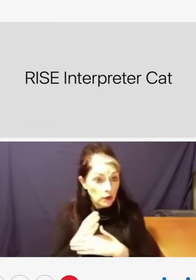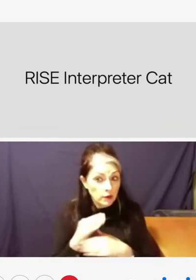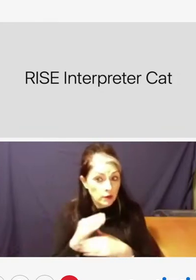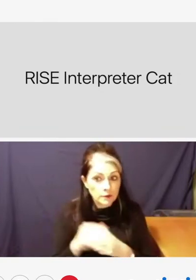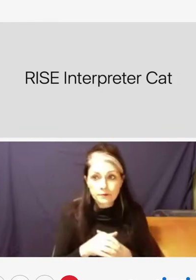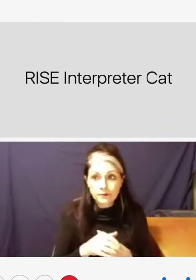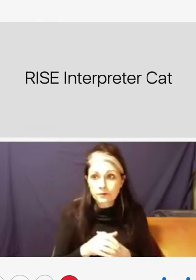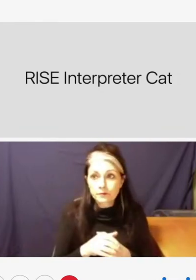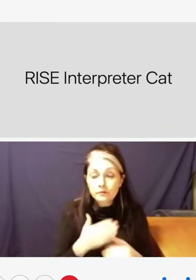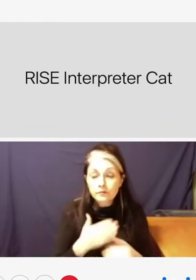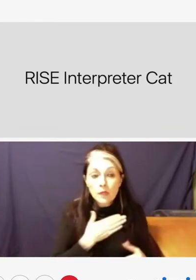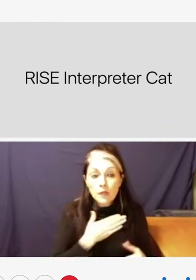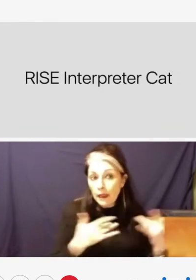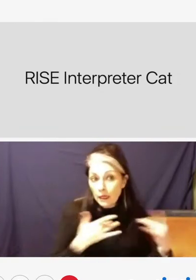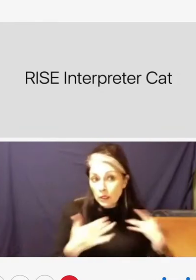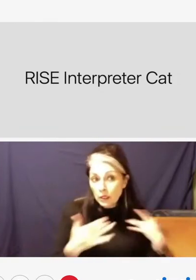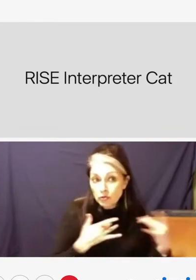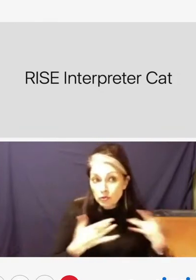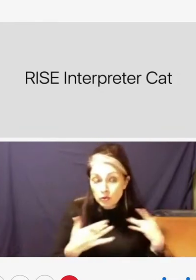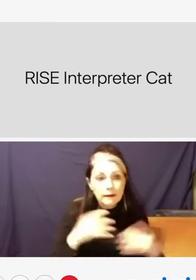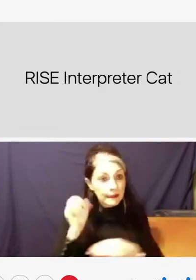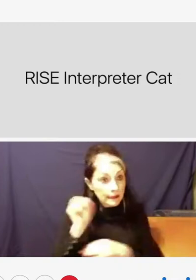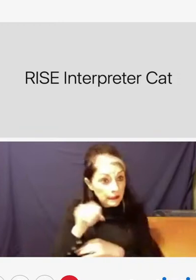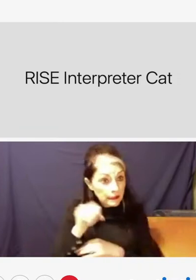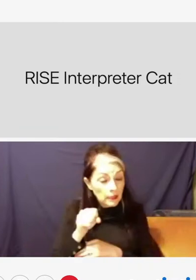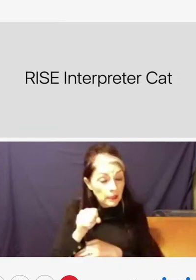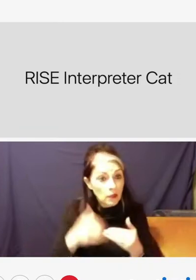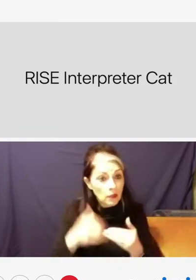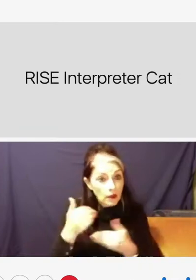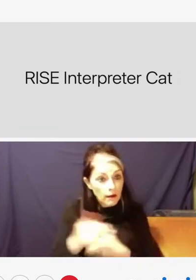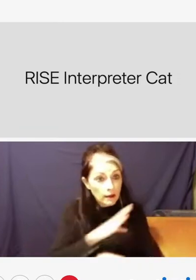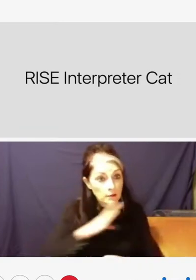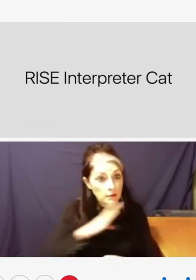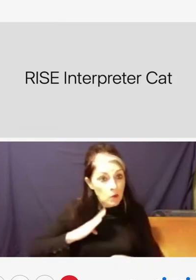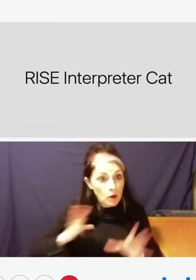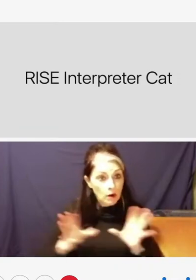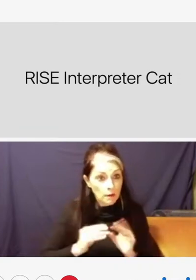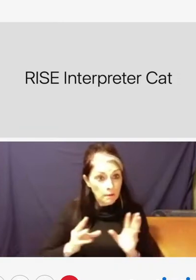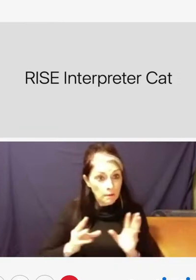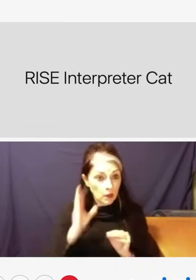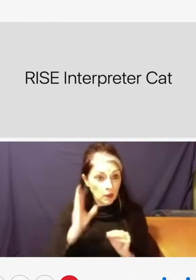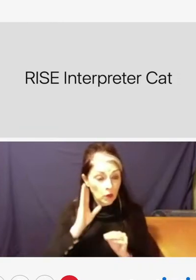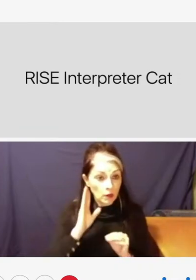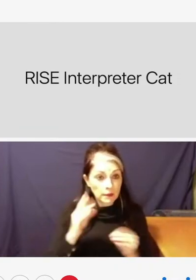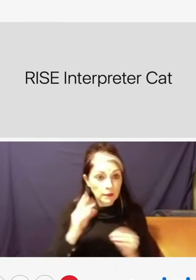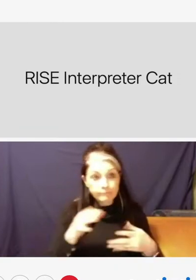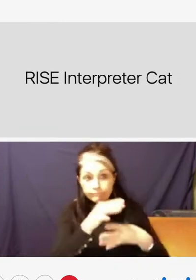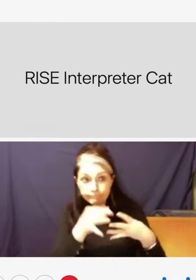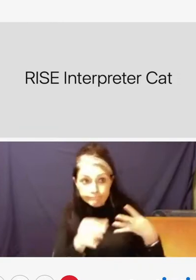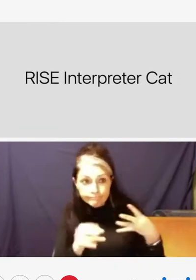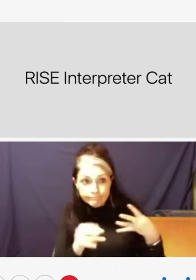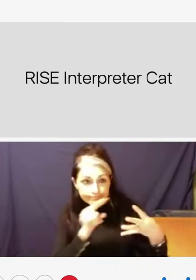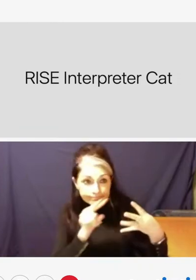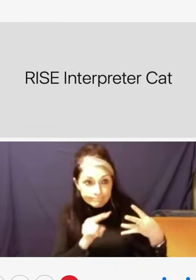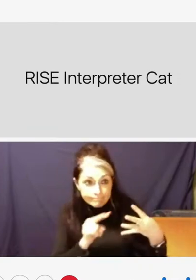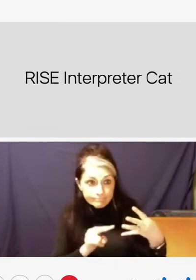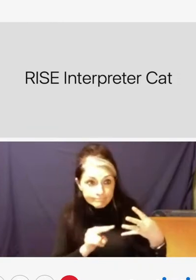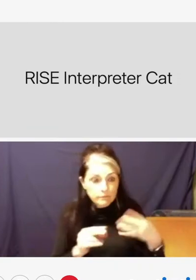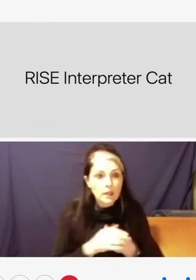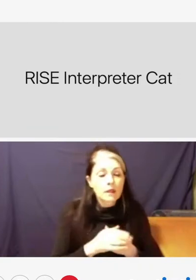know yes we're you know at our next board meeting we're going to be you know looking at options um and but like board member harl